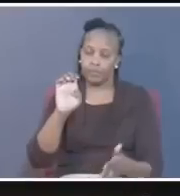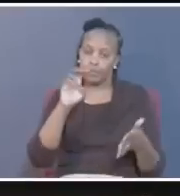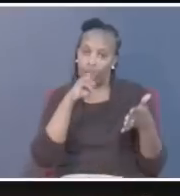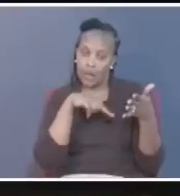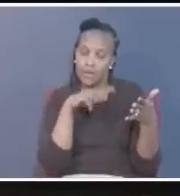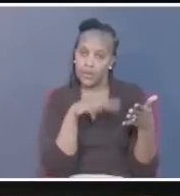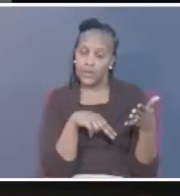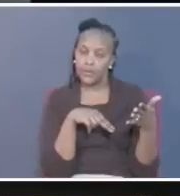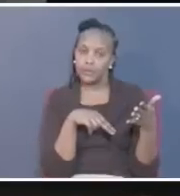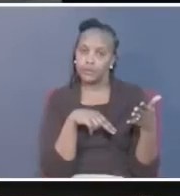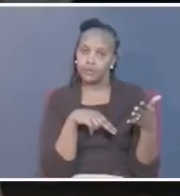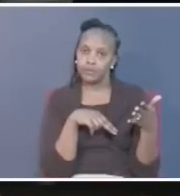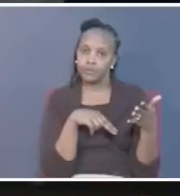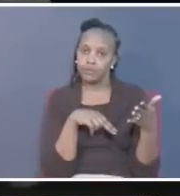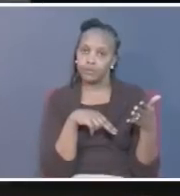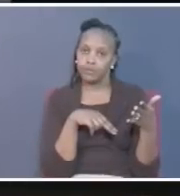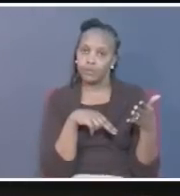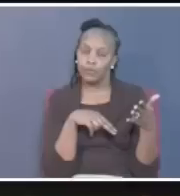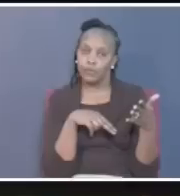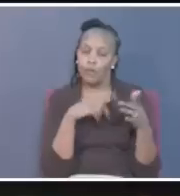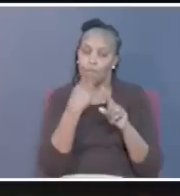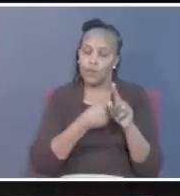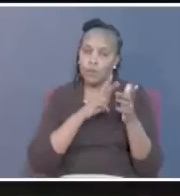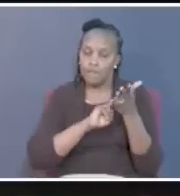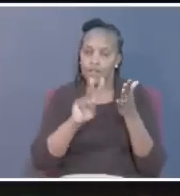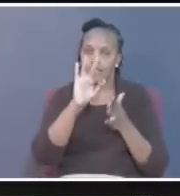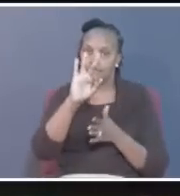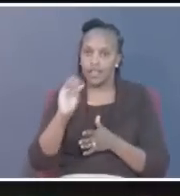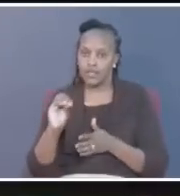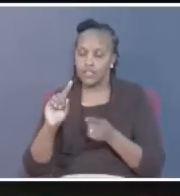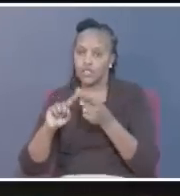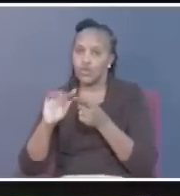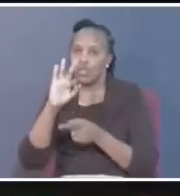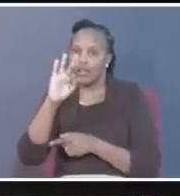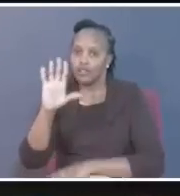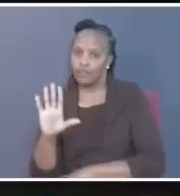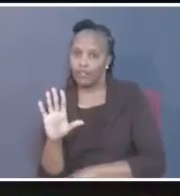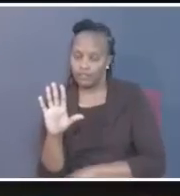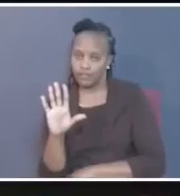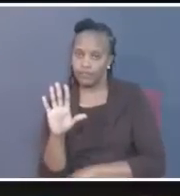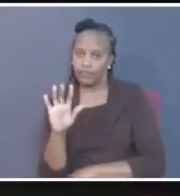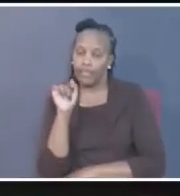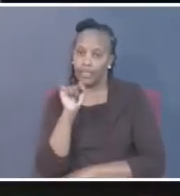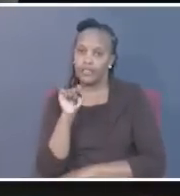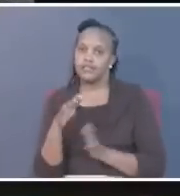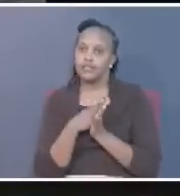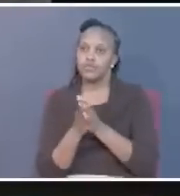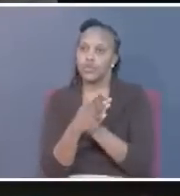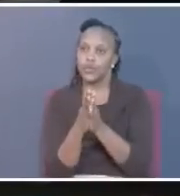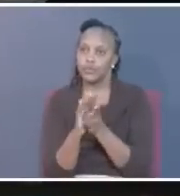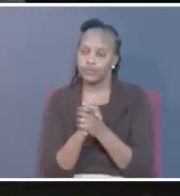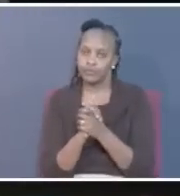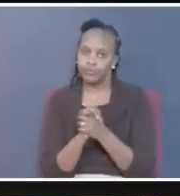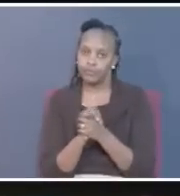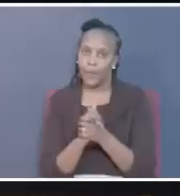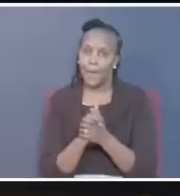Standard Bible. I want to read to us from verse 30 to verse 35. And this is the story. A